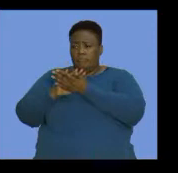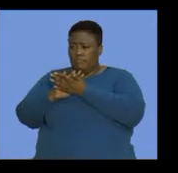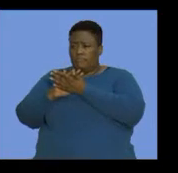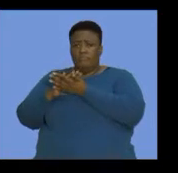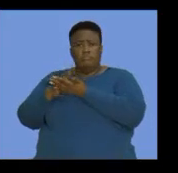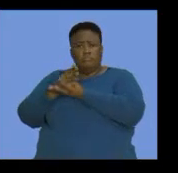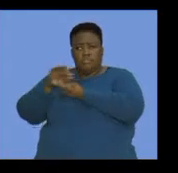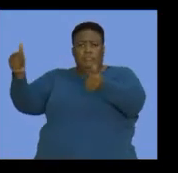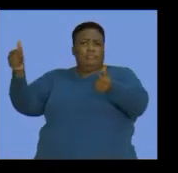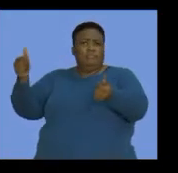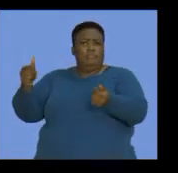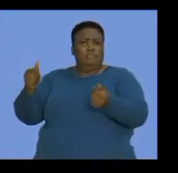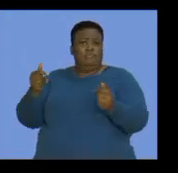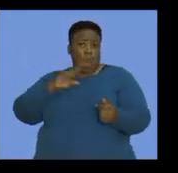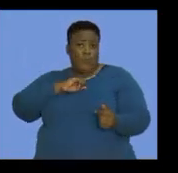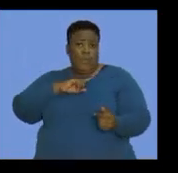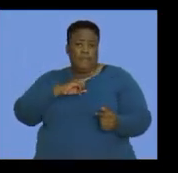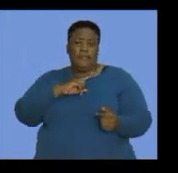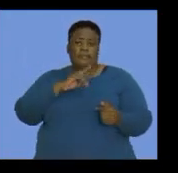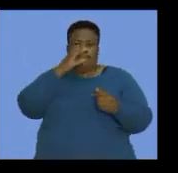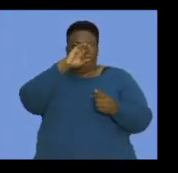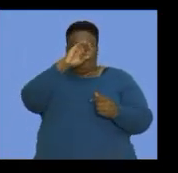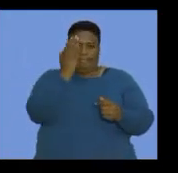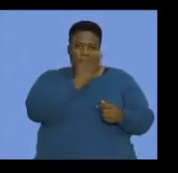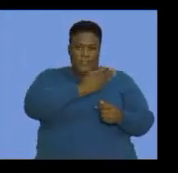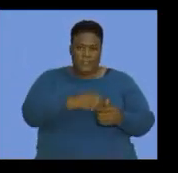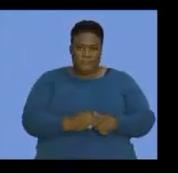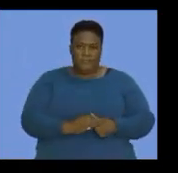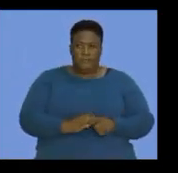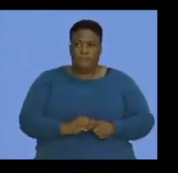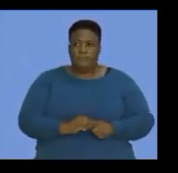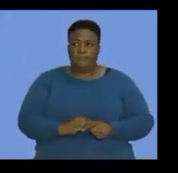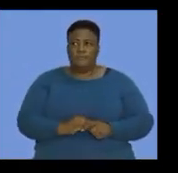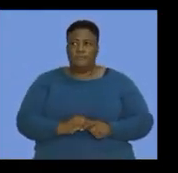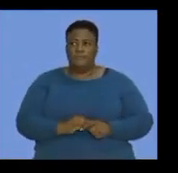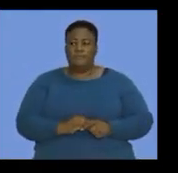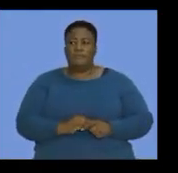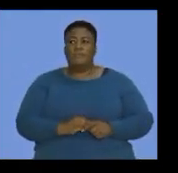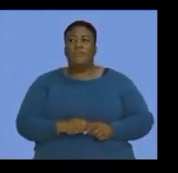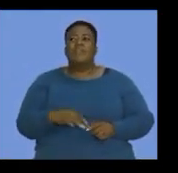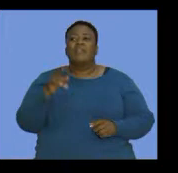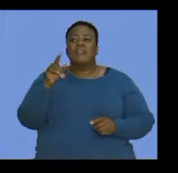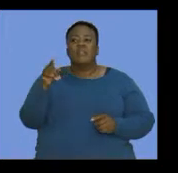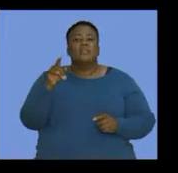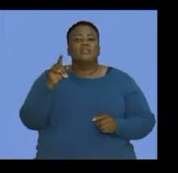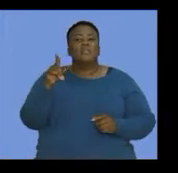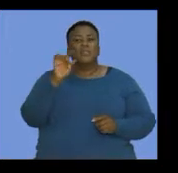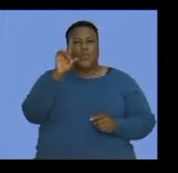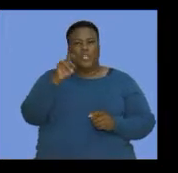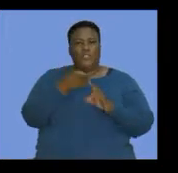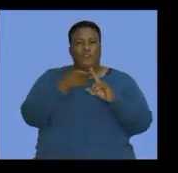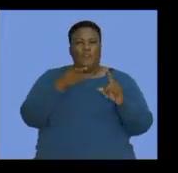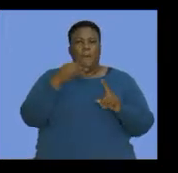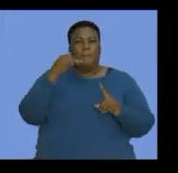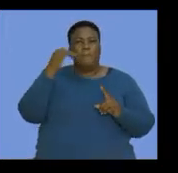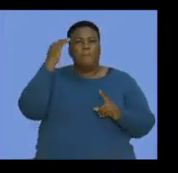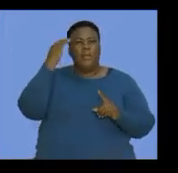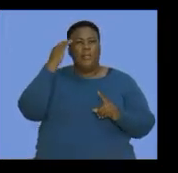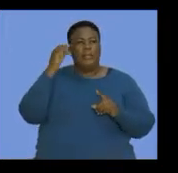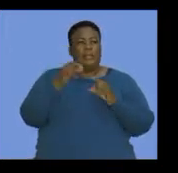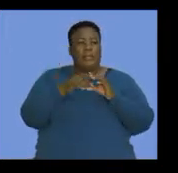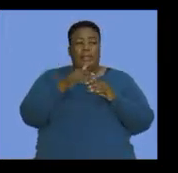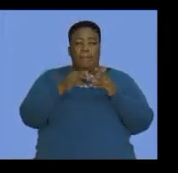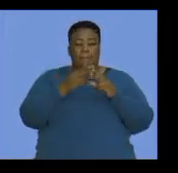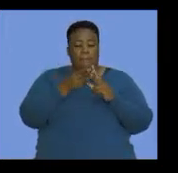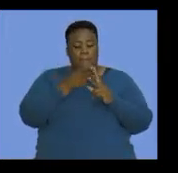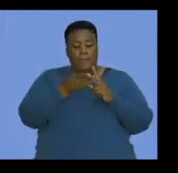poaching. So let's look at the first question. This question has been adapted from Mind the Gap chapter 11. I think it's a very crucial question